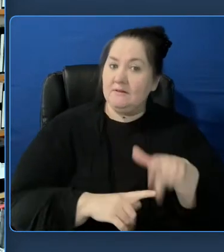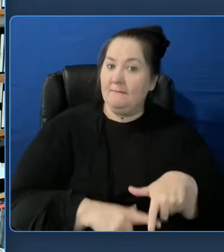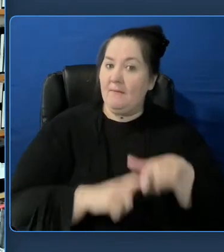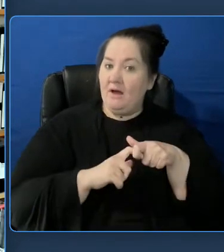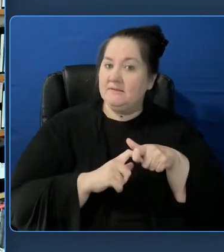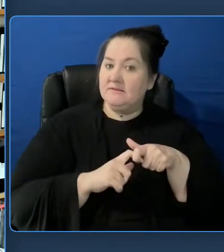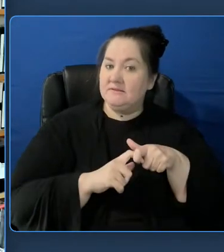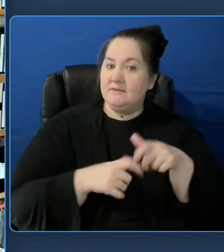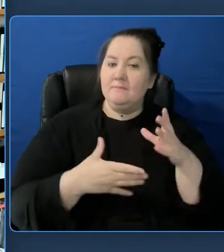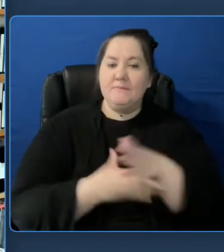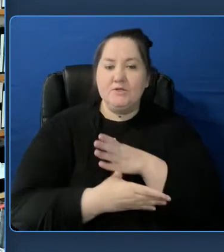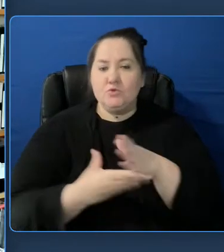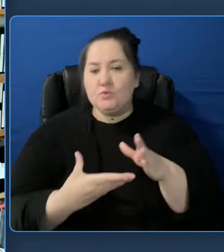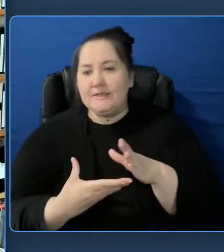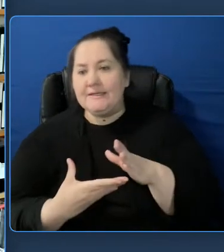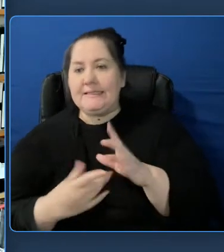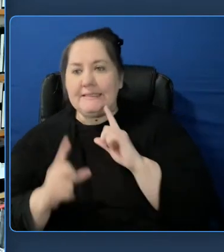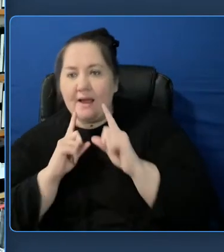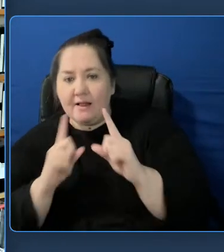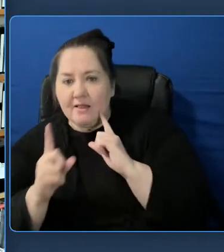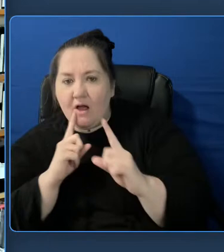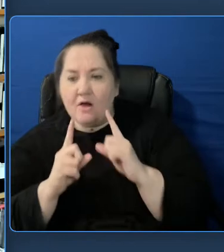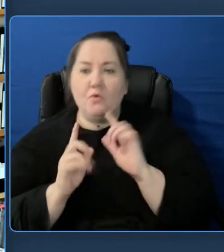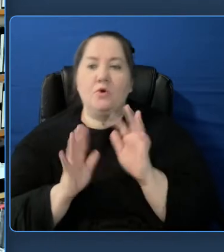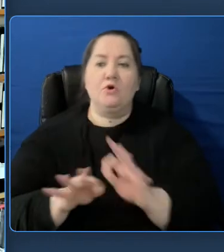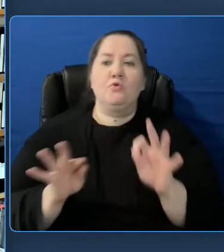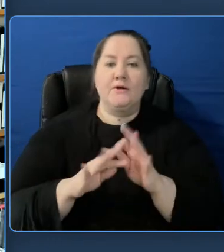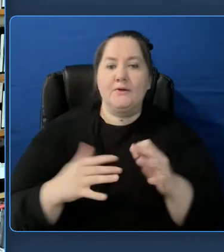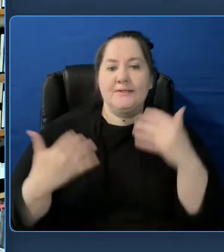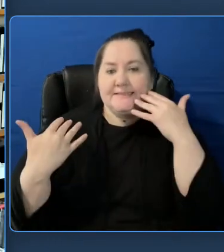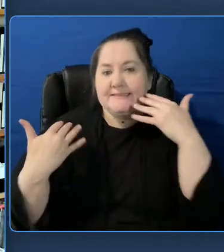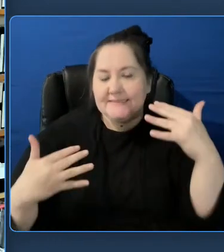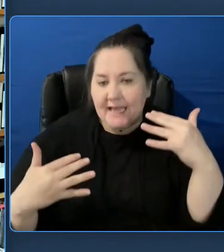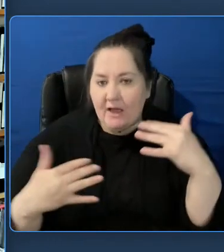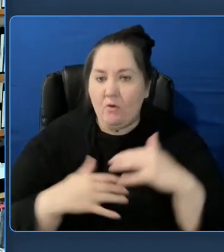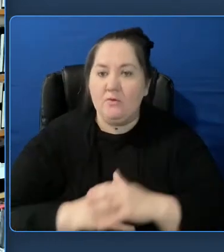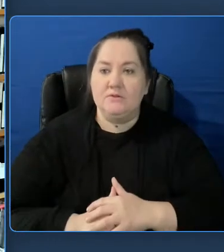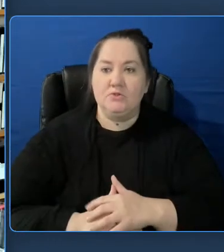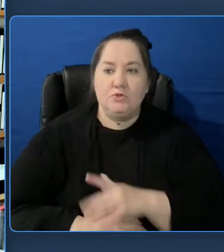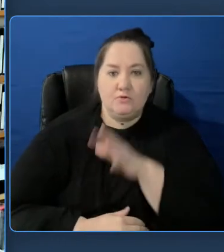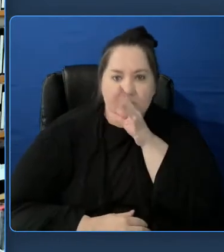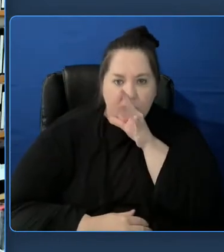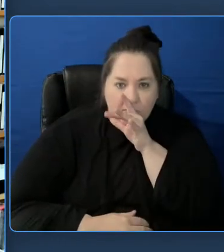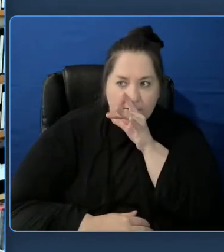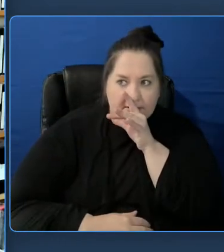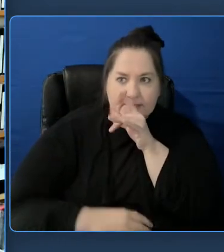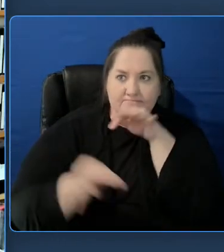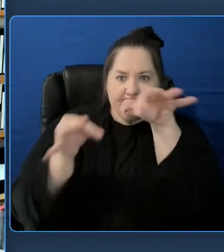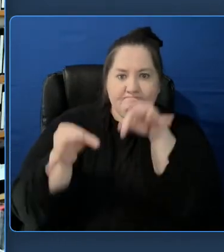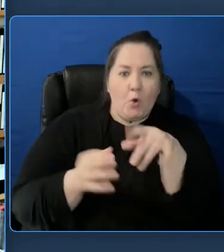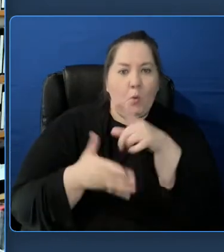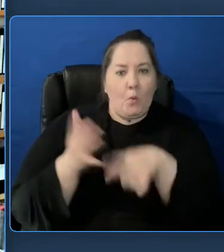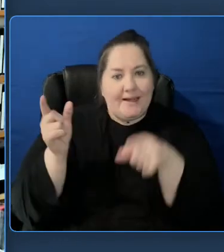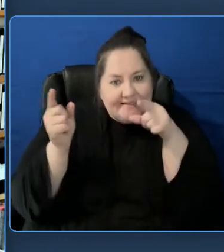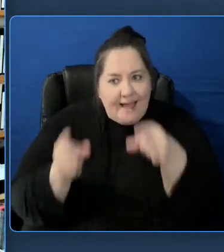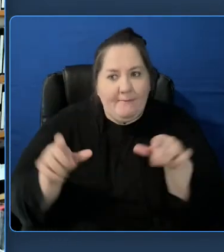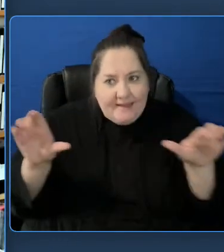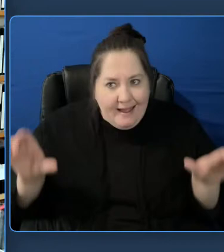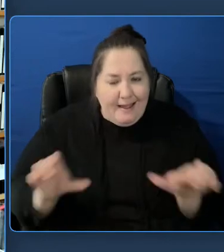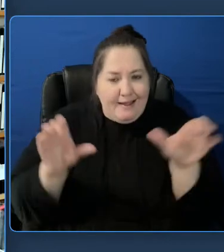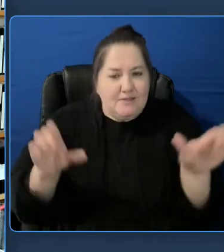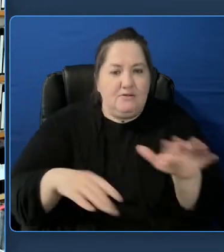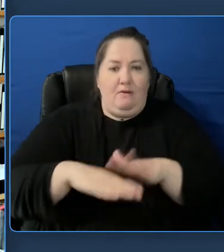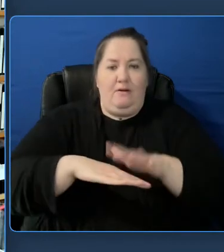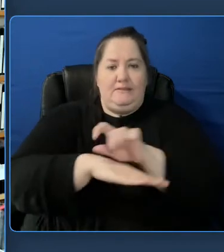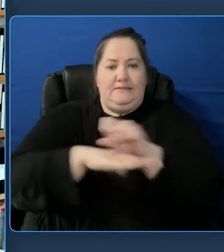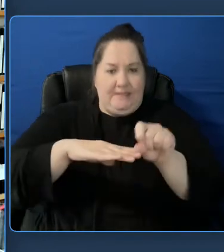pauses between bits and pieces of dialogue or critical sound elements to voice description of action,